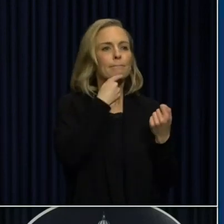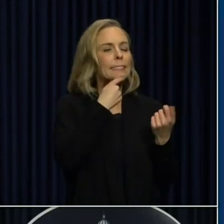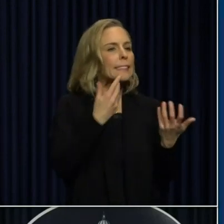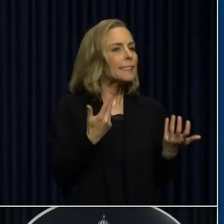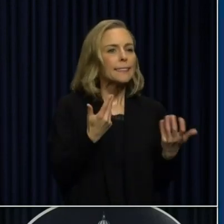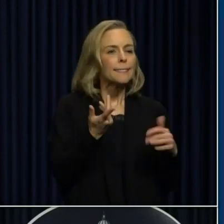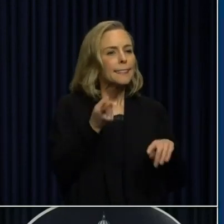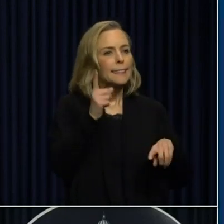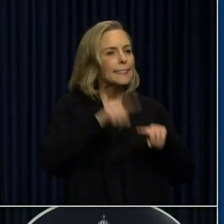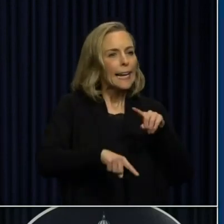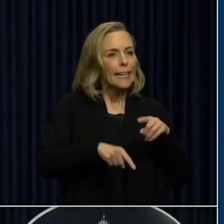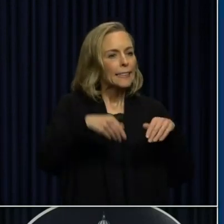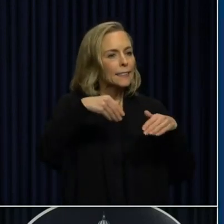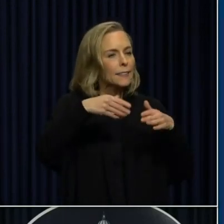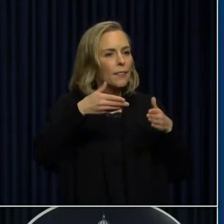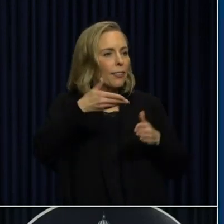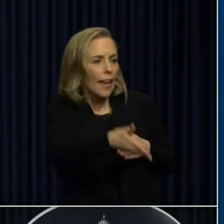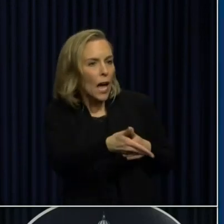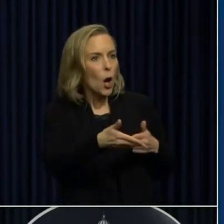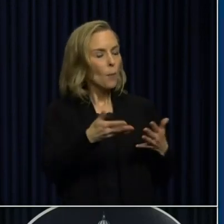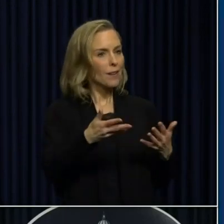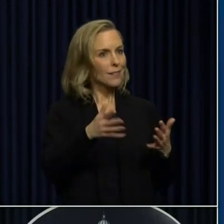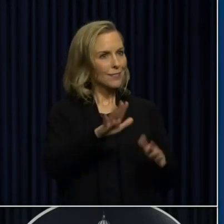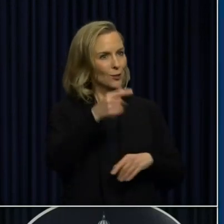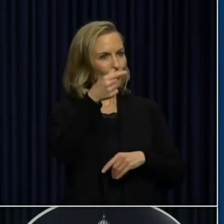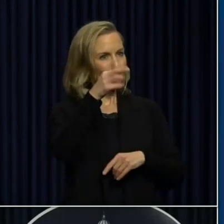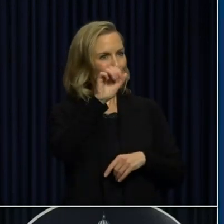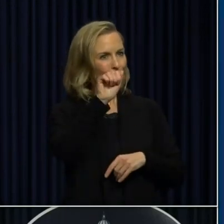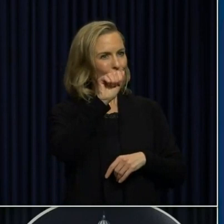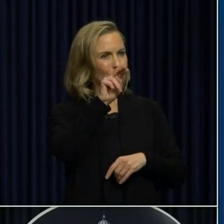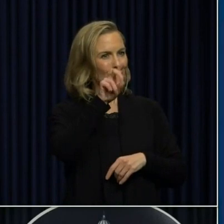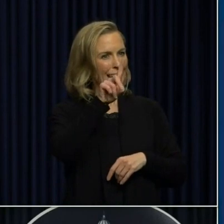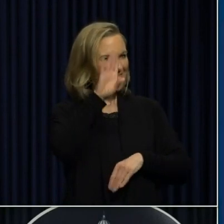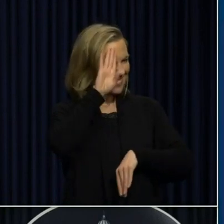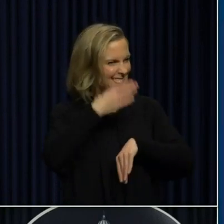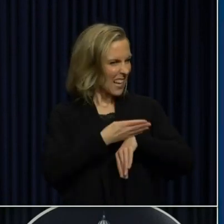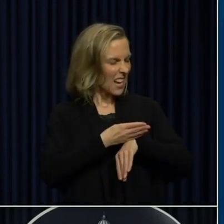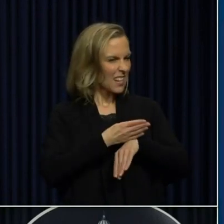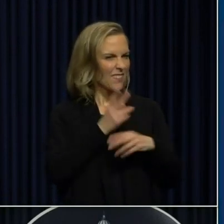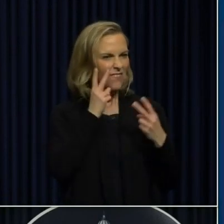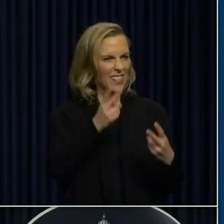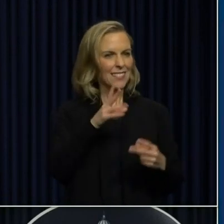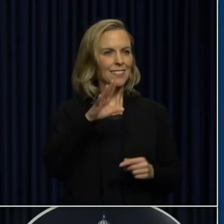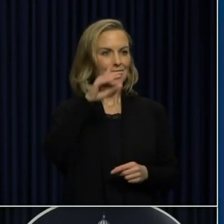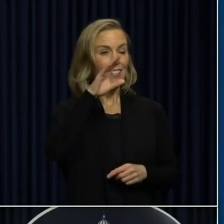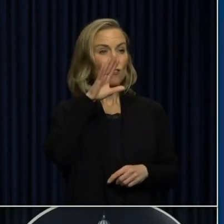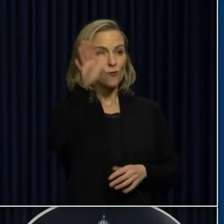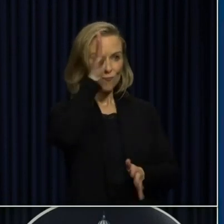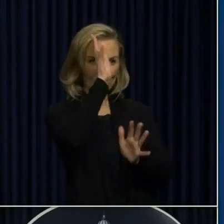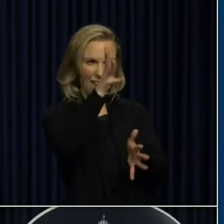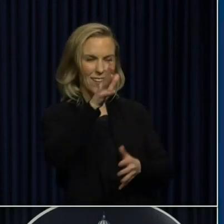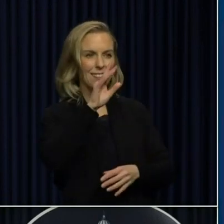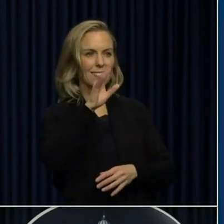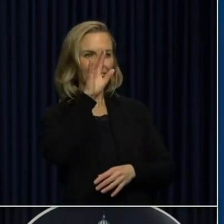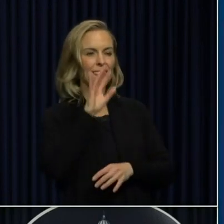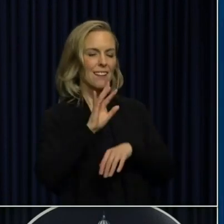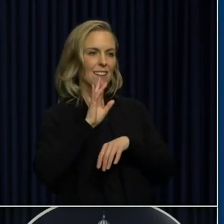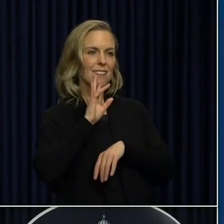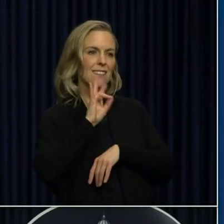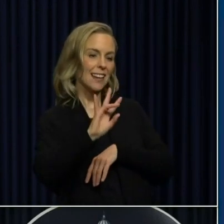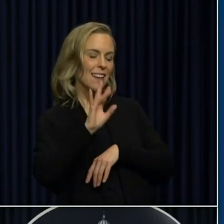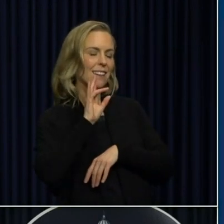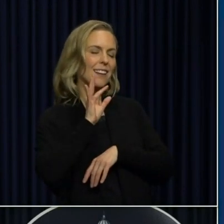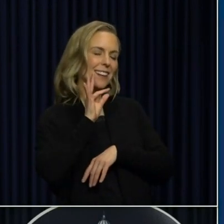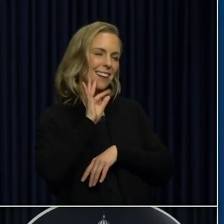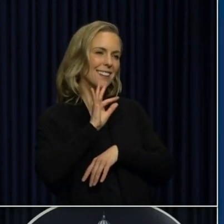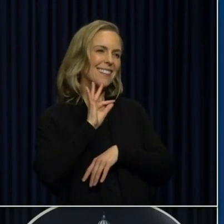a grandson visiting his 97-year-old grandfather, and the grandfather wanted to invite him in,